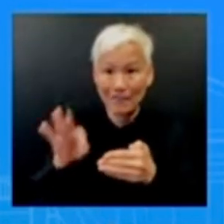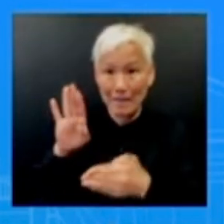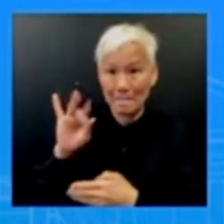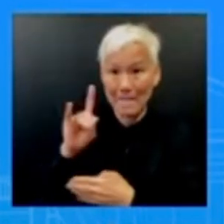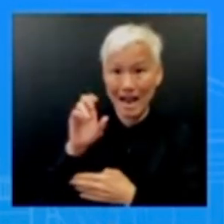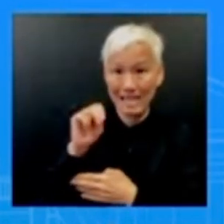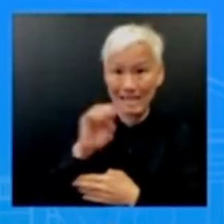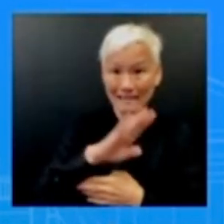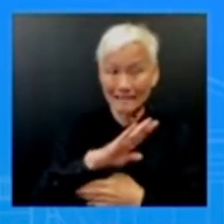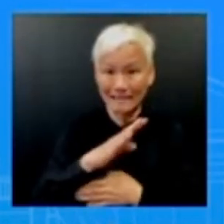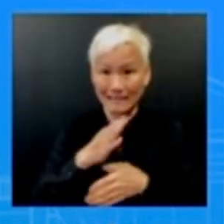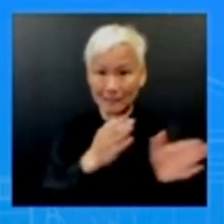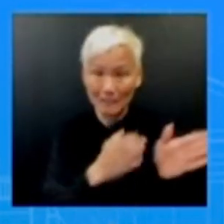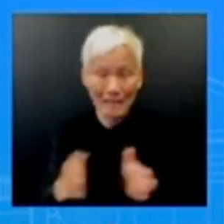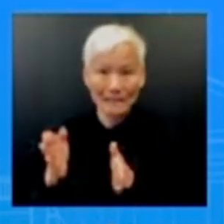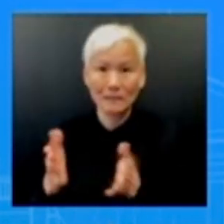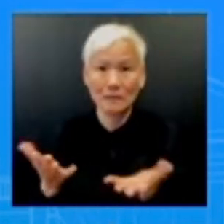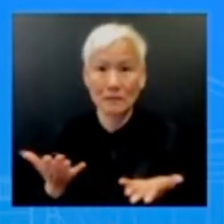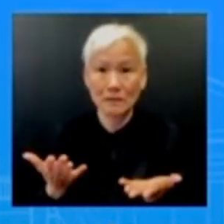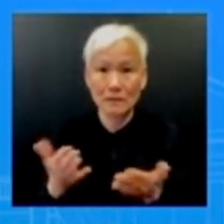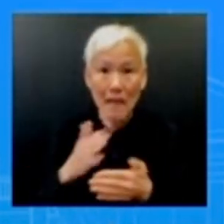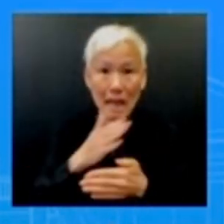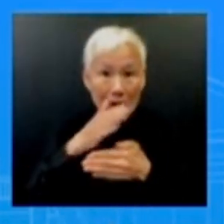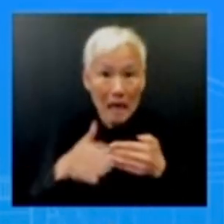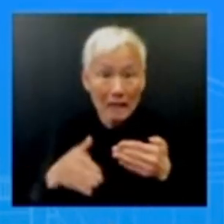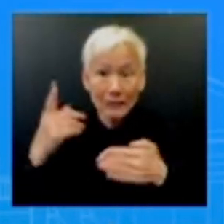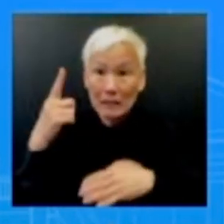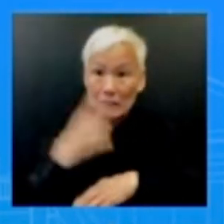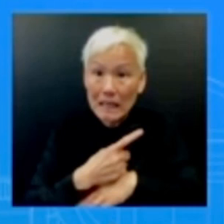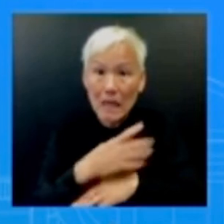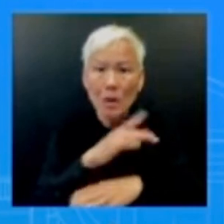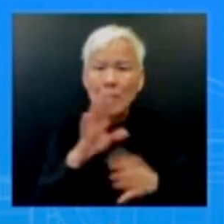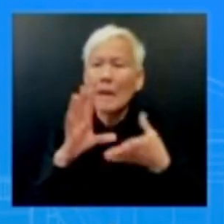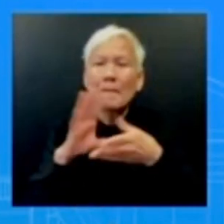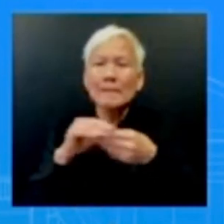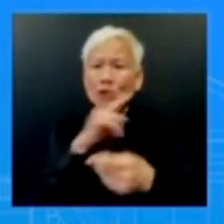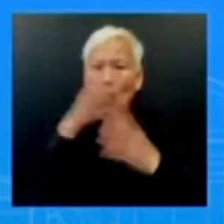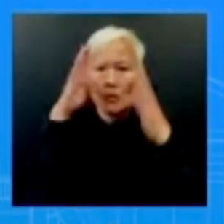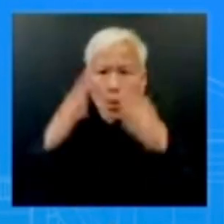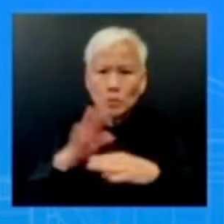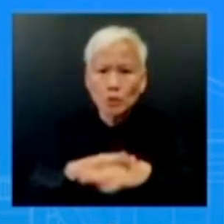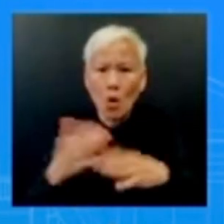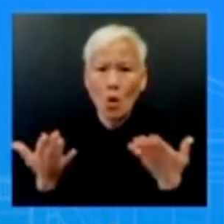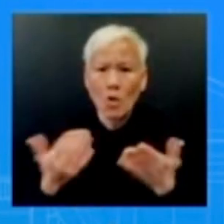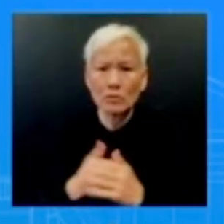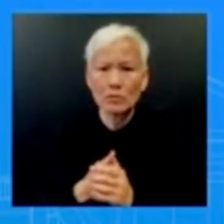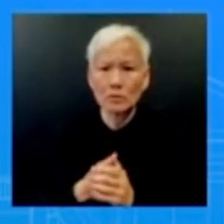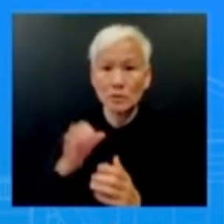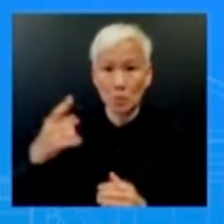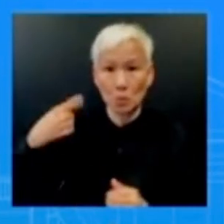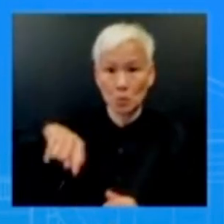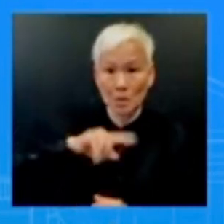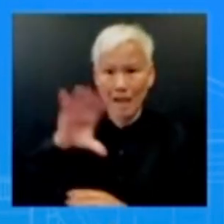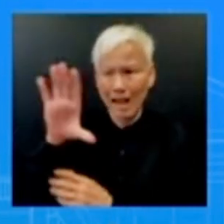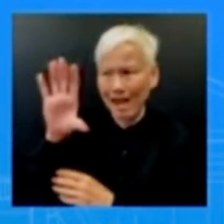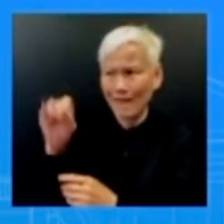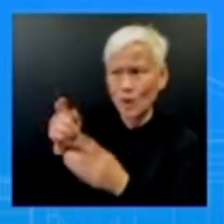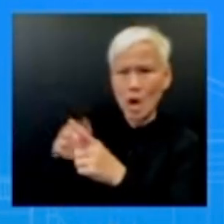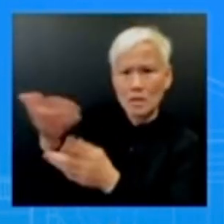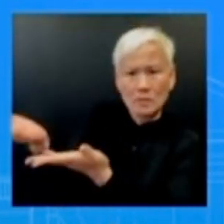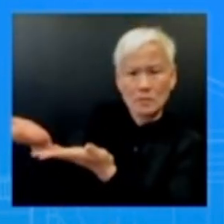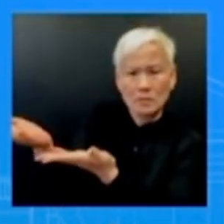wonder at the end of the day sort of what message you hope to send to those nations, to the continent. And is it a direct